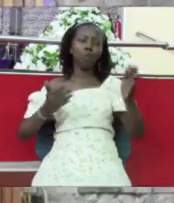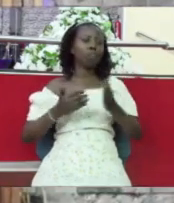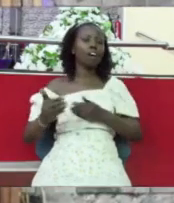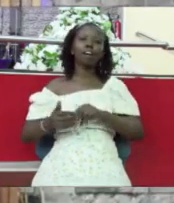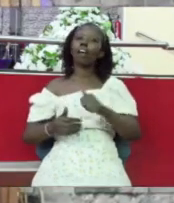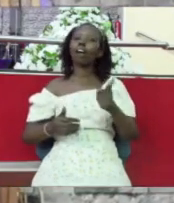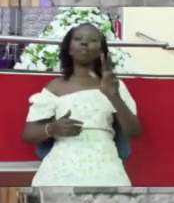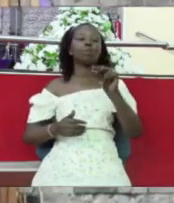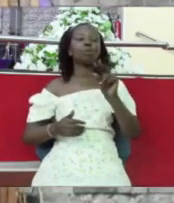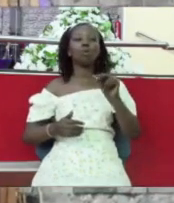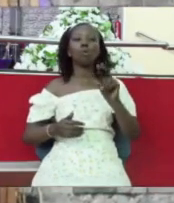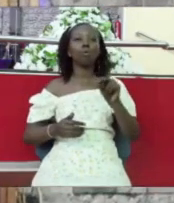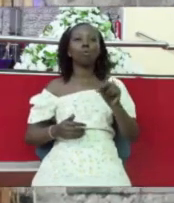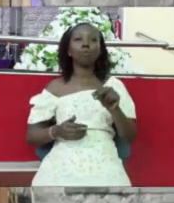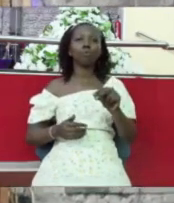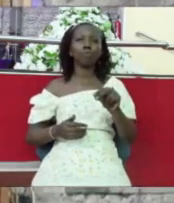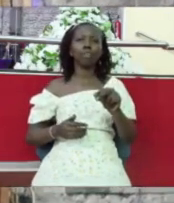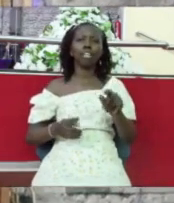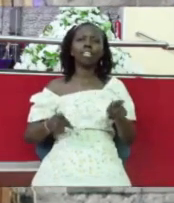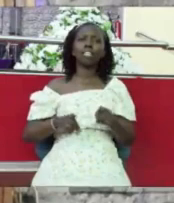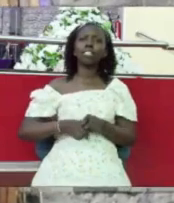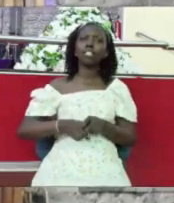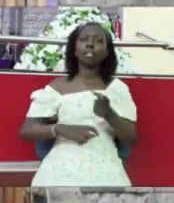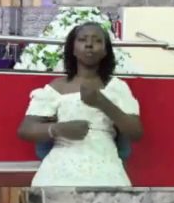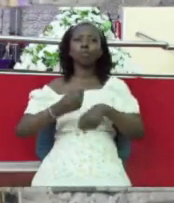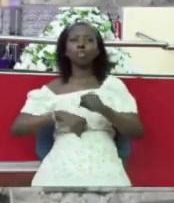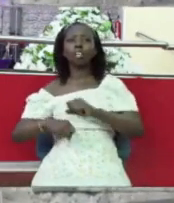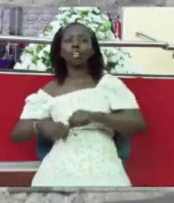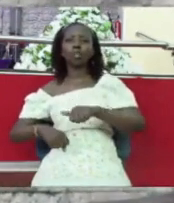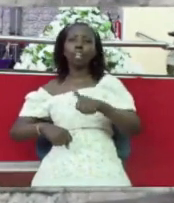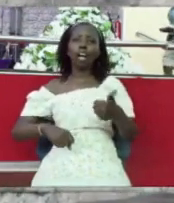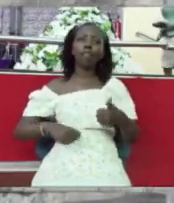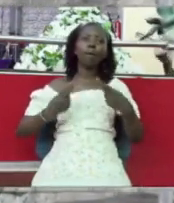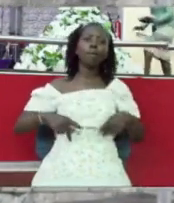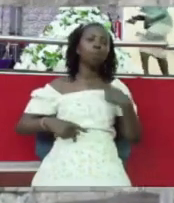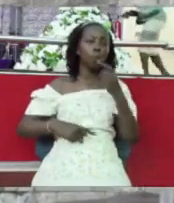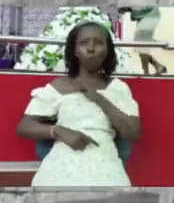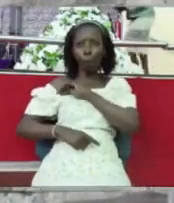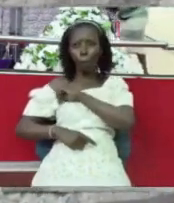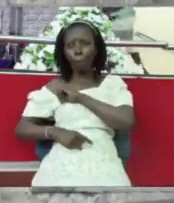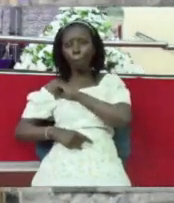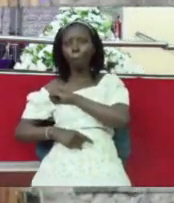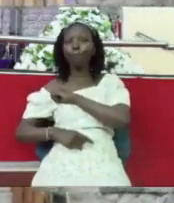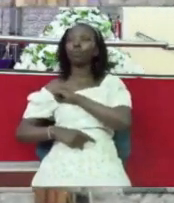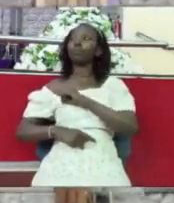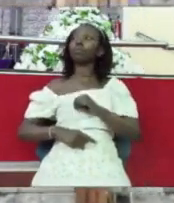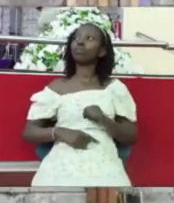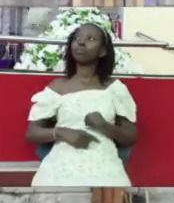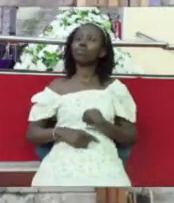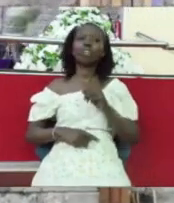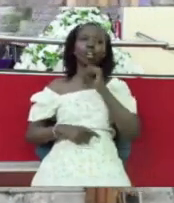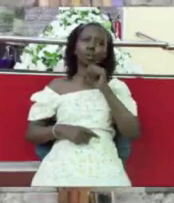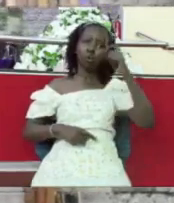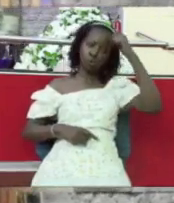maana kushinda wale wengine. That you associate with the humble. Utaweza kushirikiana na wale ambao ni wanyenyekevu. Do not be wise in